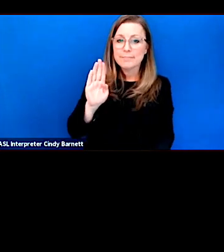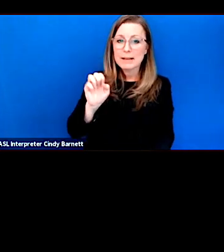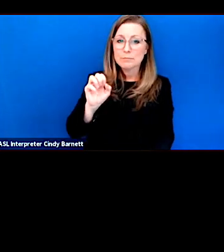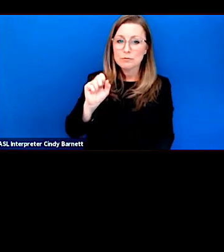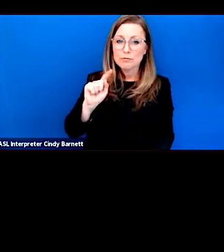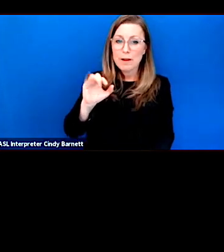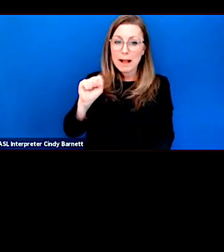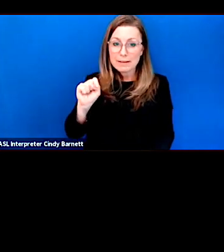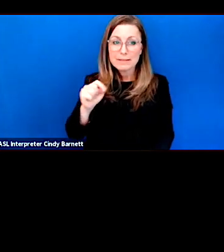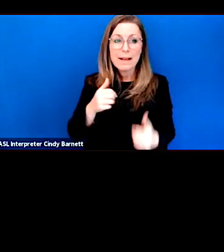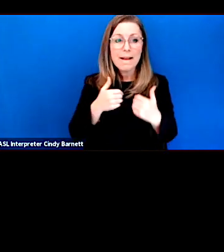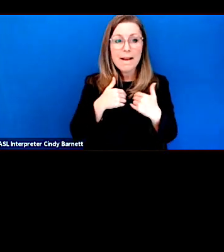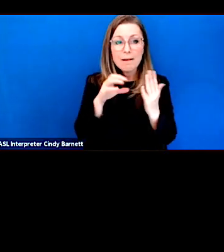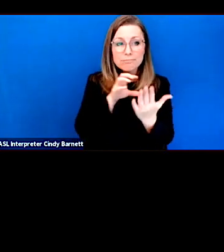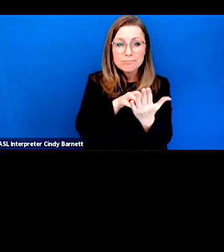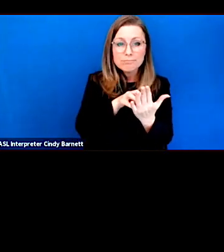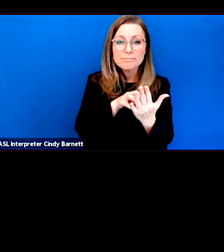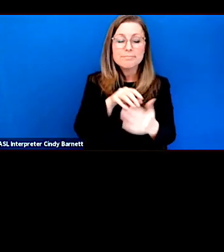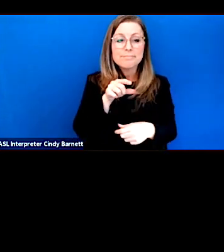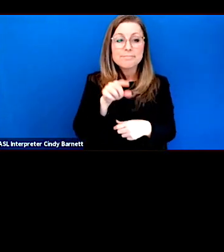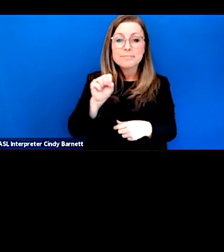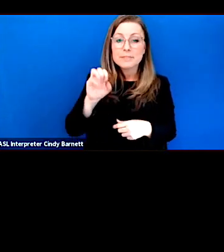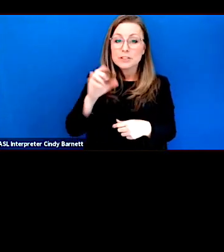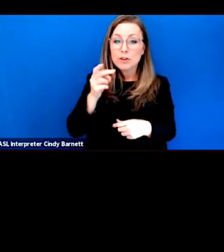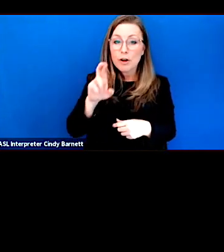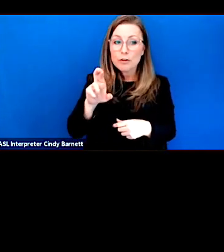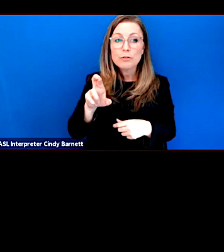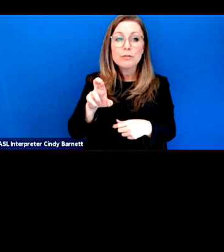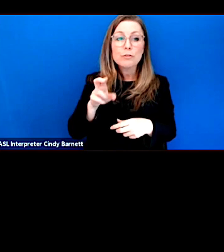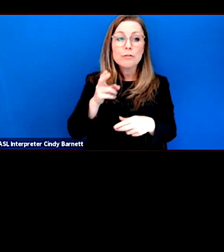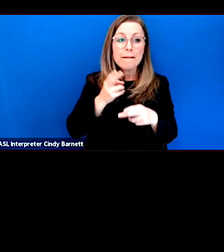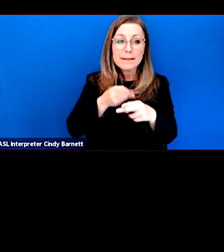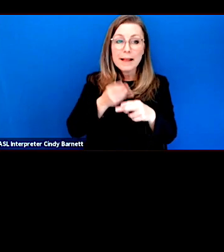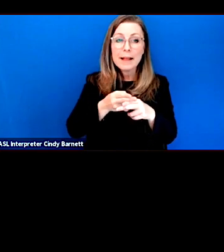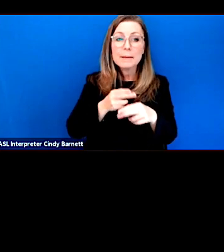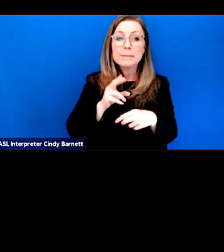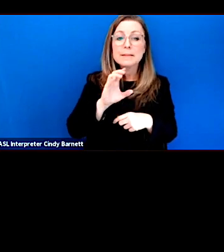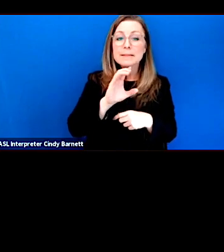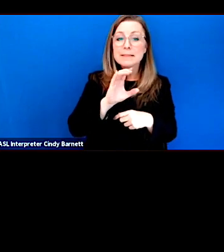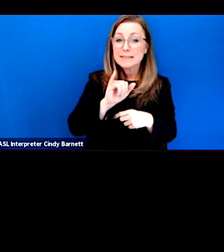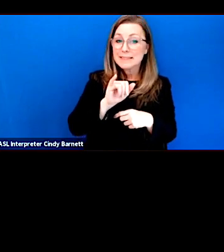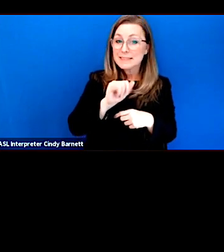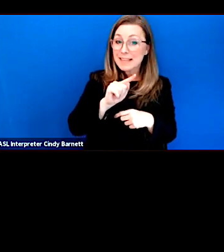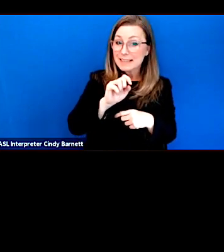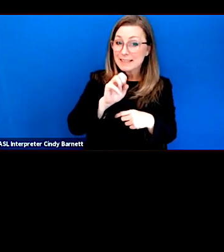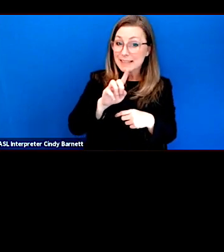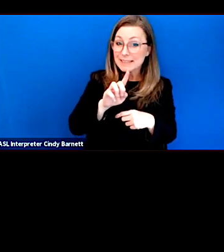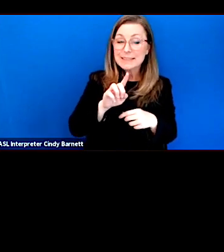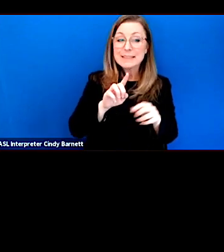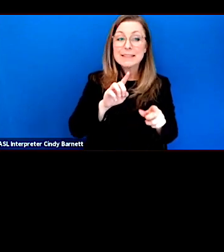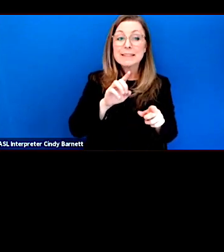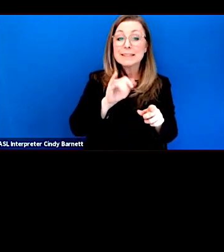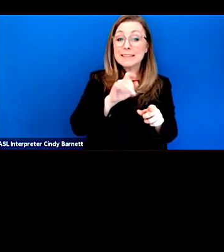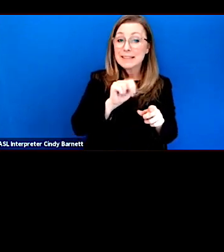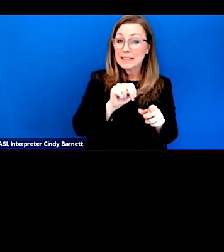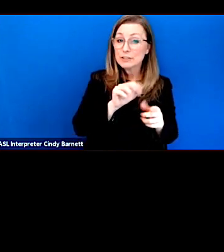star, the cited, the citation, and then the cited by. That's the piece, that's the button I want you to press. So you're going to press